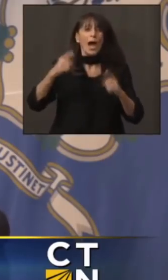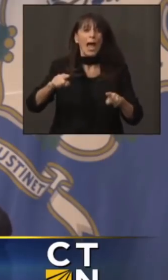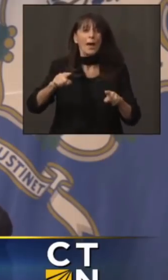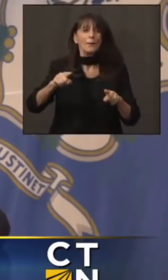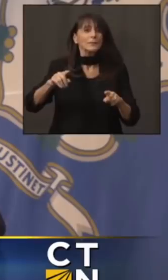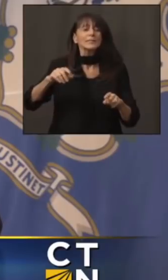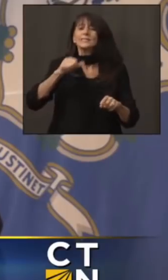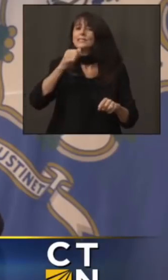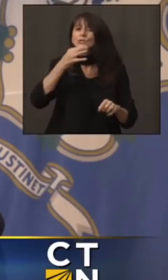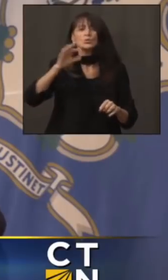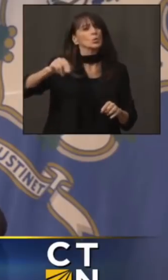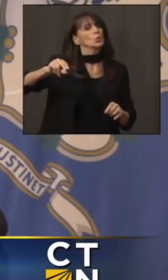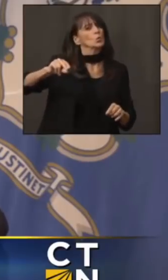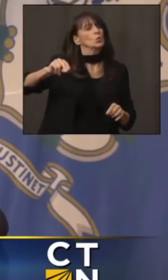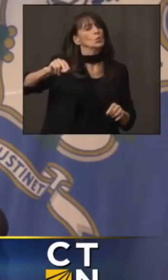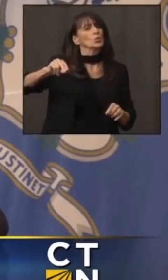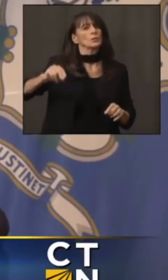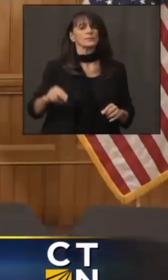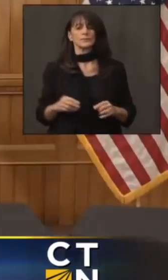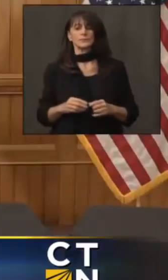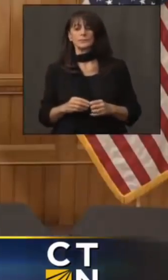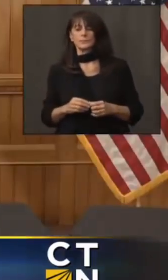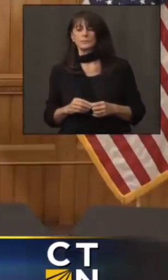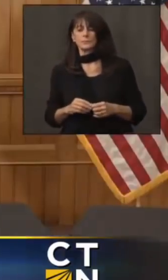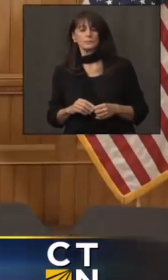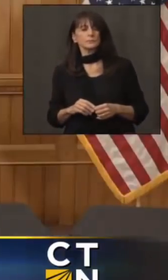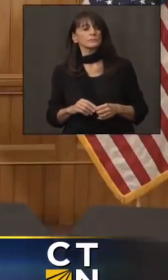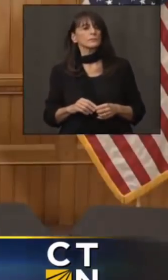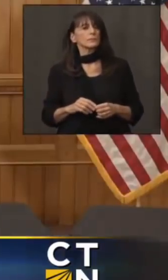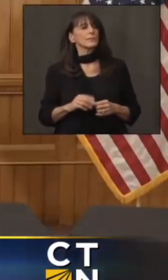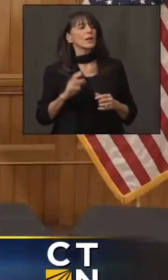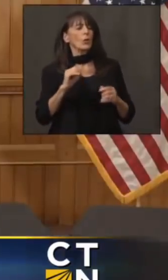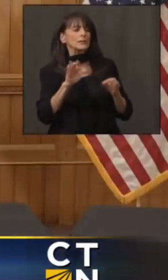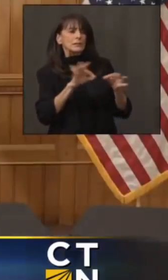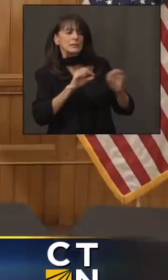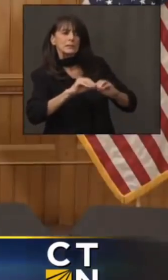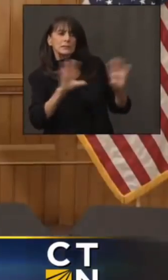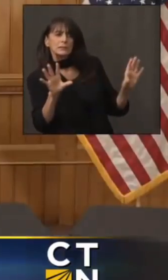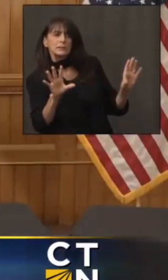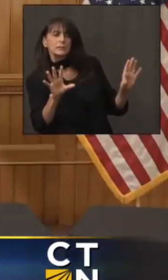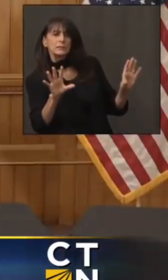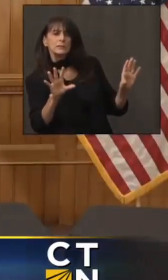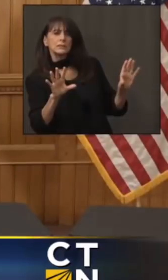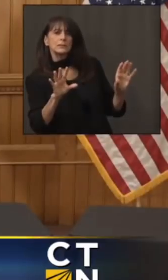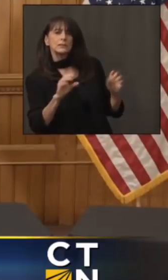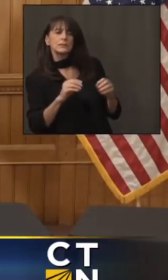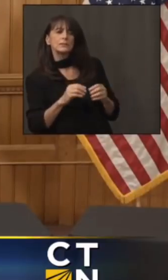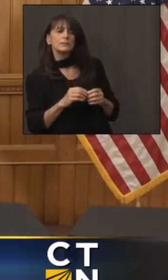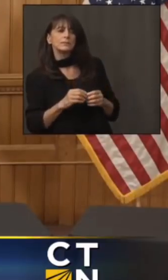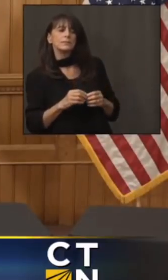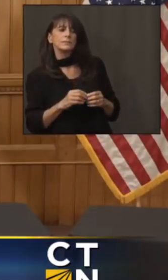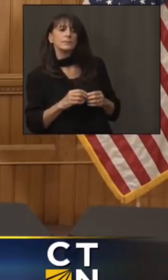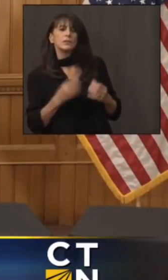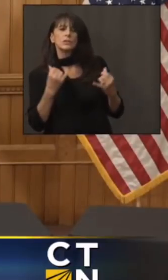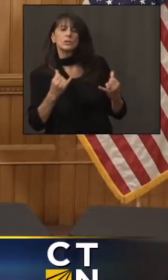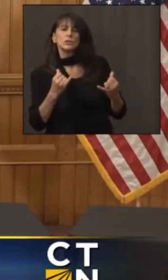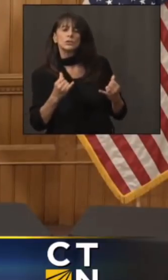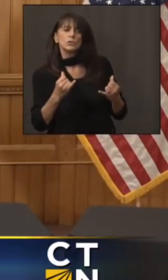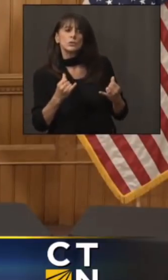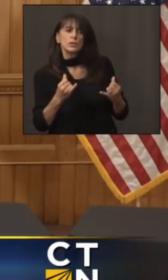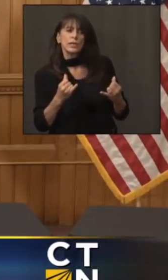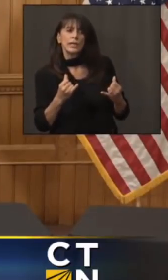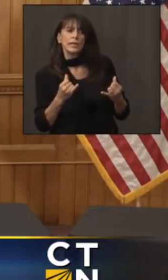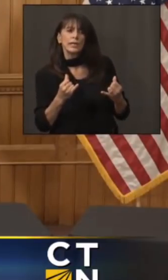we'll do on time. Okay. And I'd just like to clarify one thing on the deck that you guys put out today. It